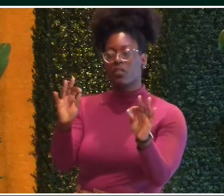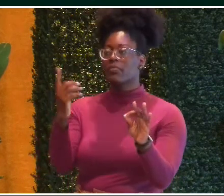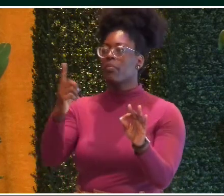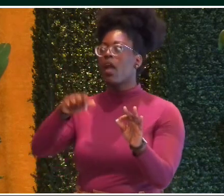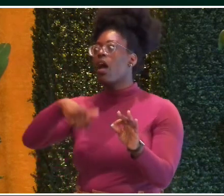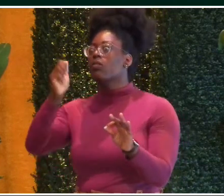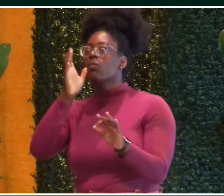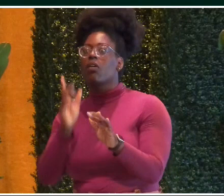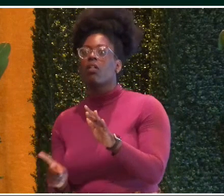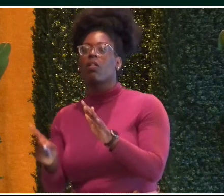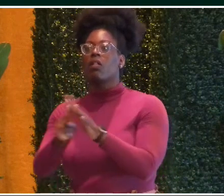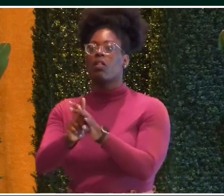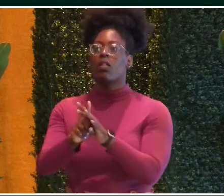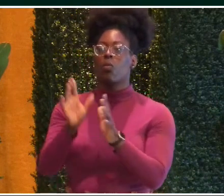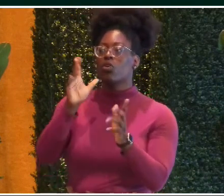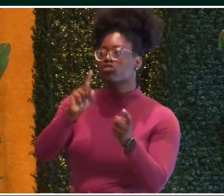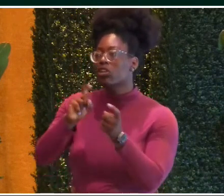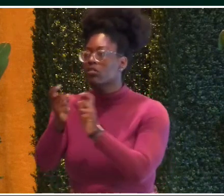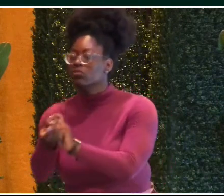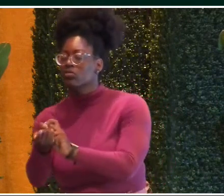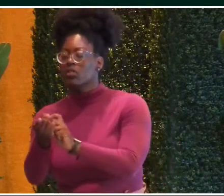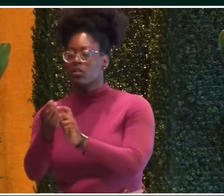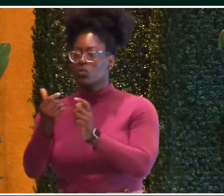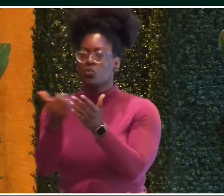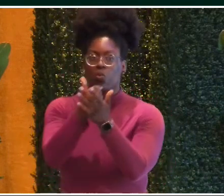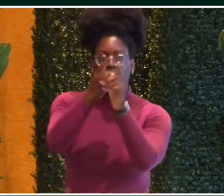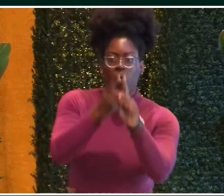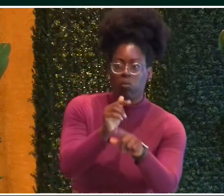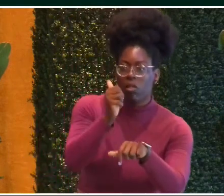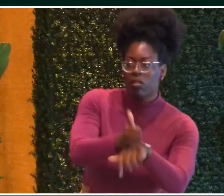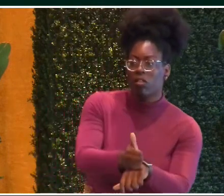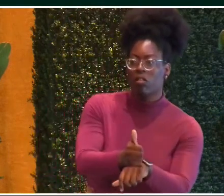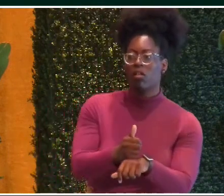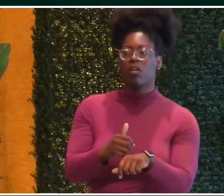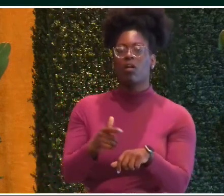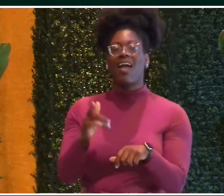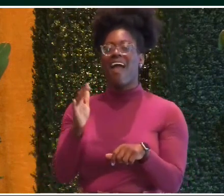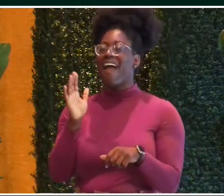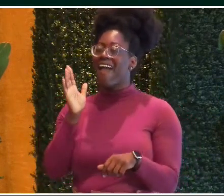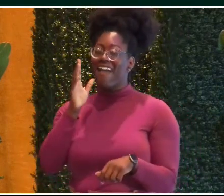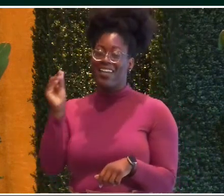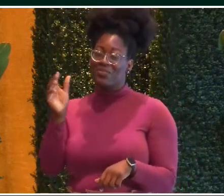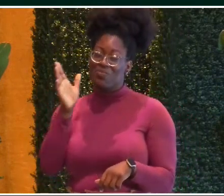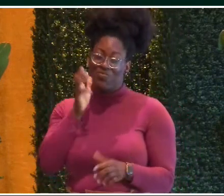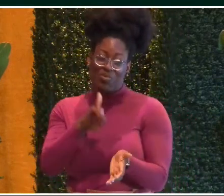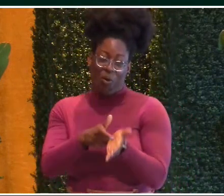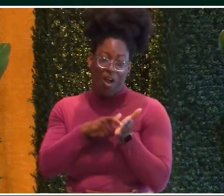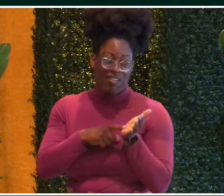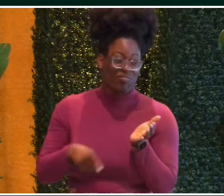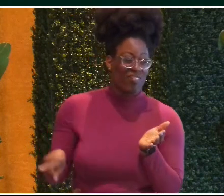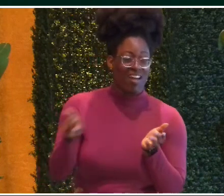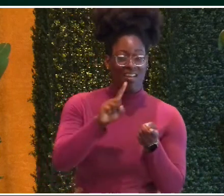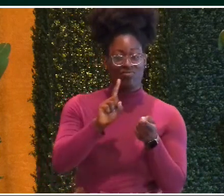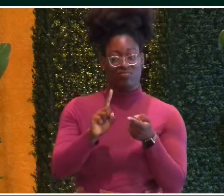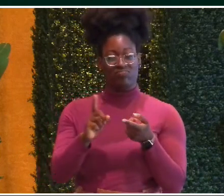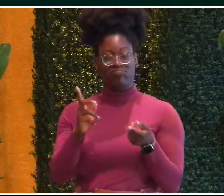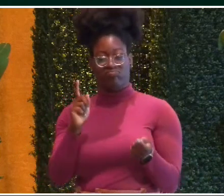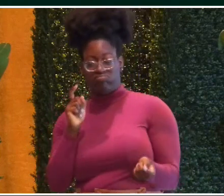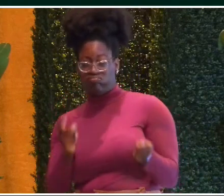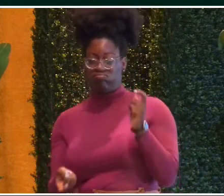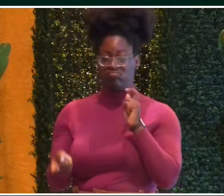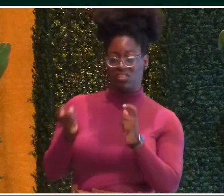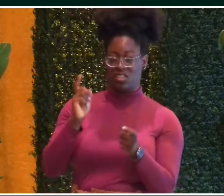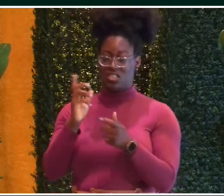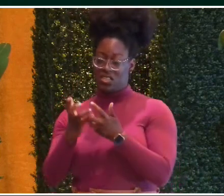apologizing, getting back again, and doing it over and over and over again. that's what's gonna happen in your life. As a